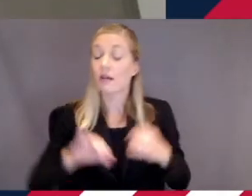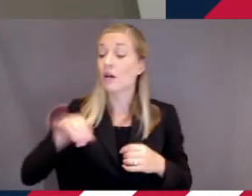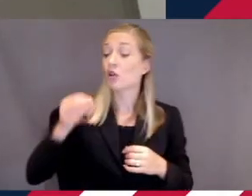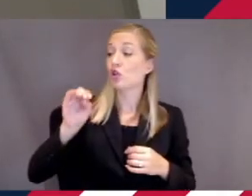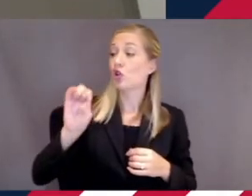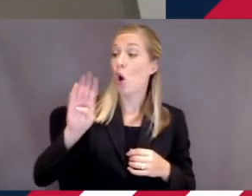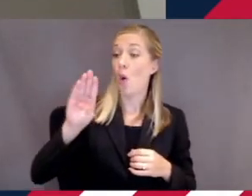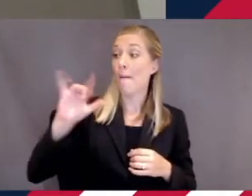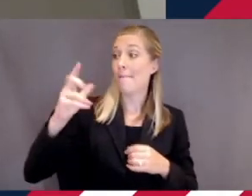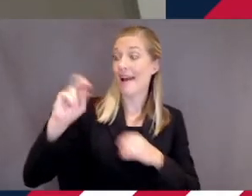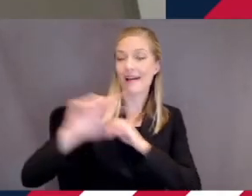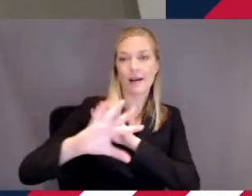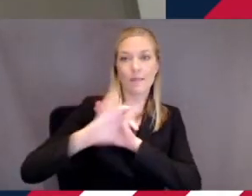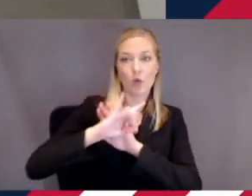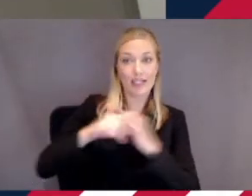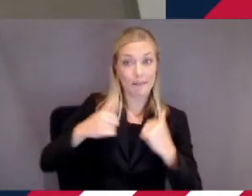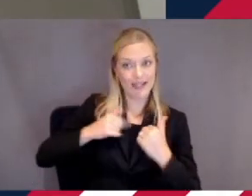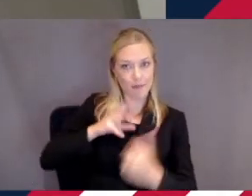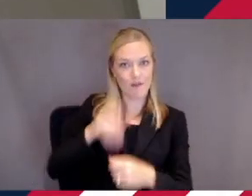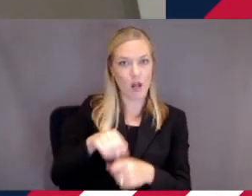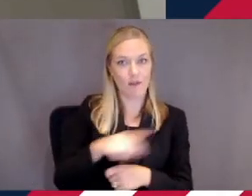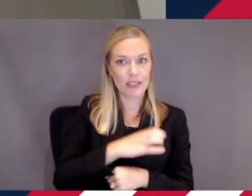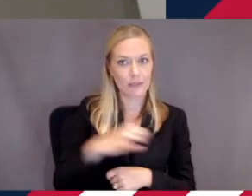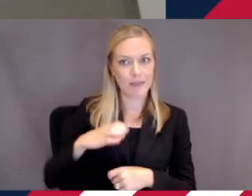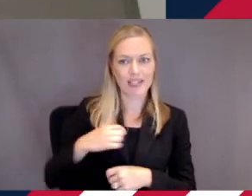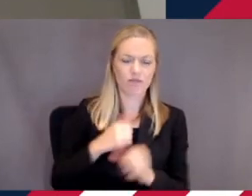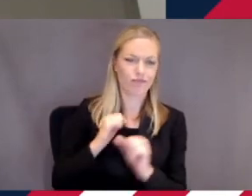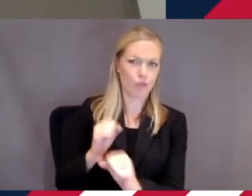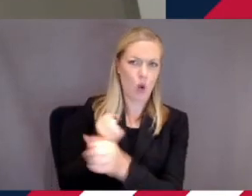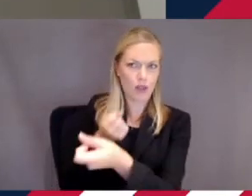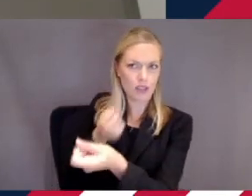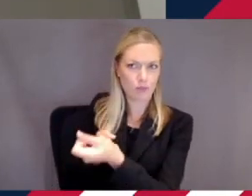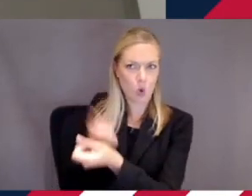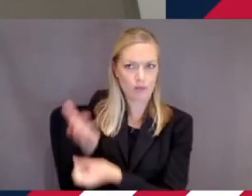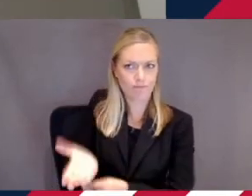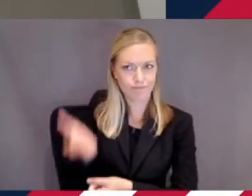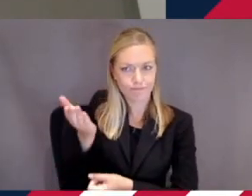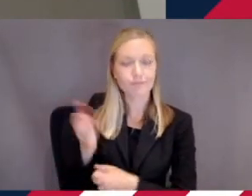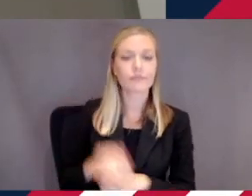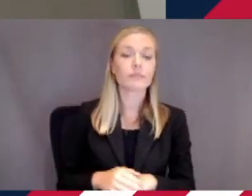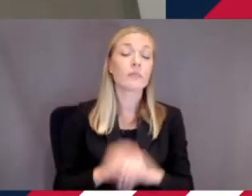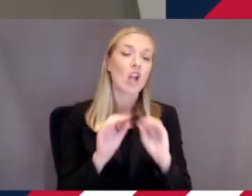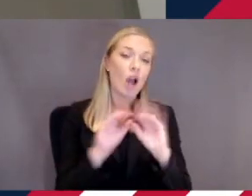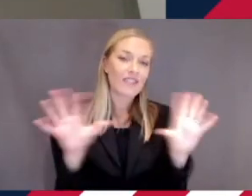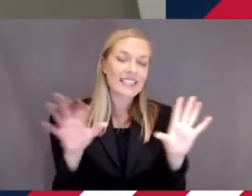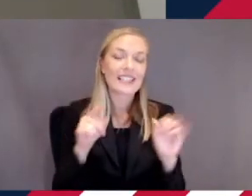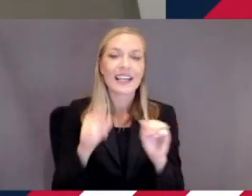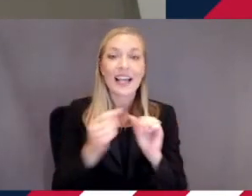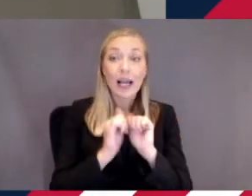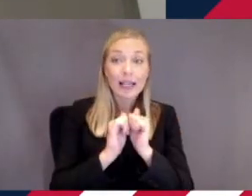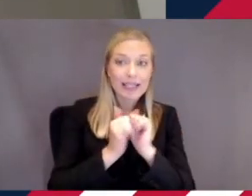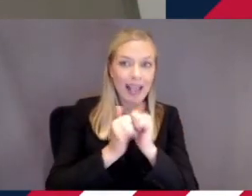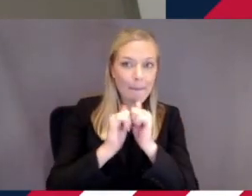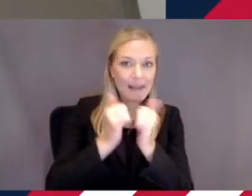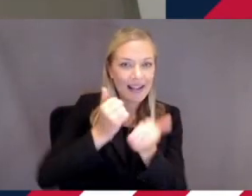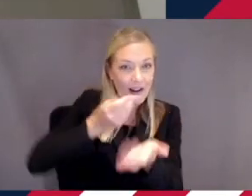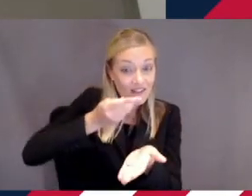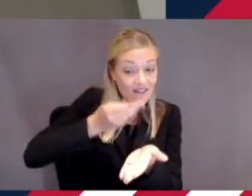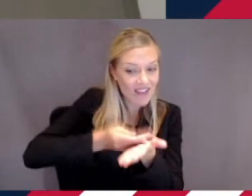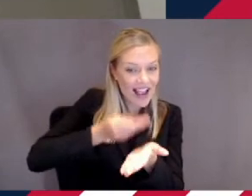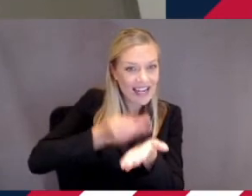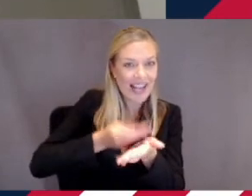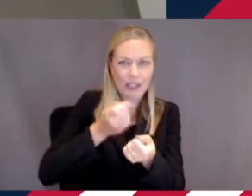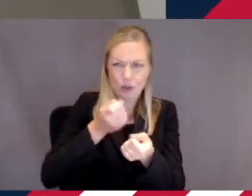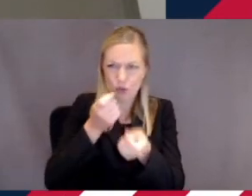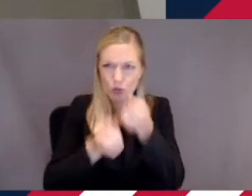support. Obviously, the campaign finance and campaign finance reform issues are extremely important. I've